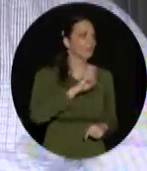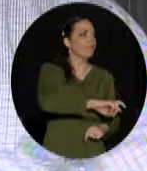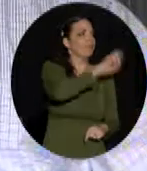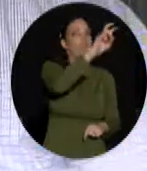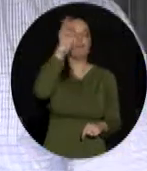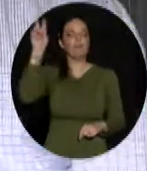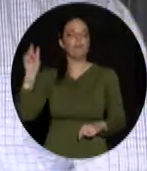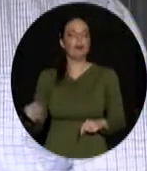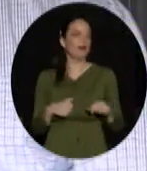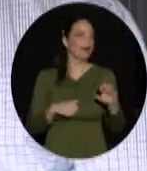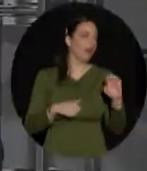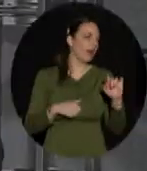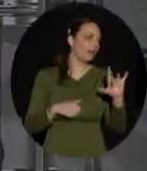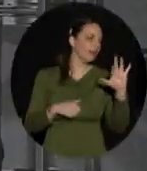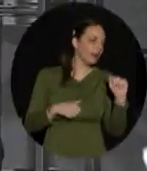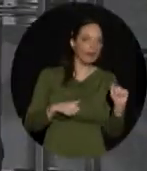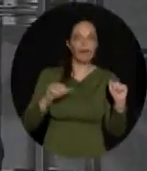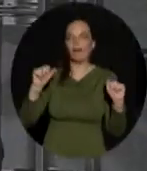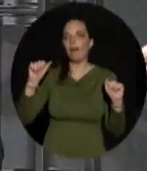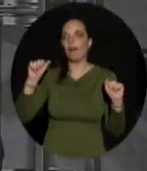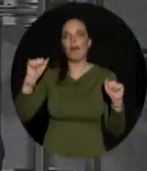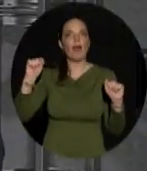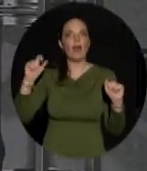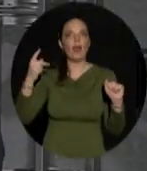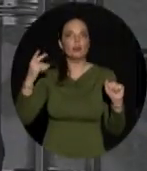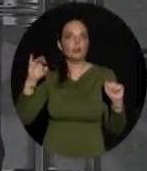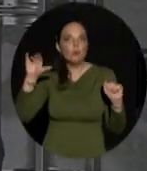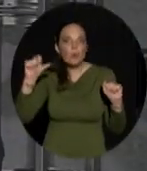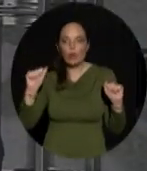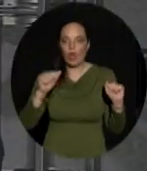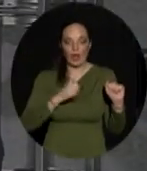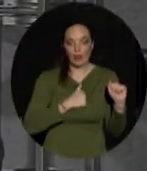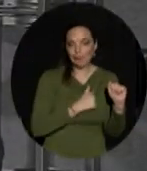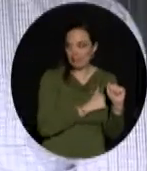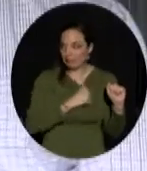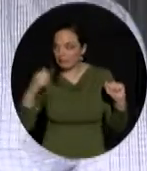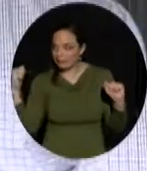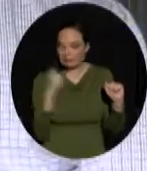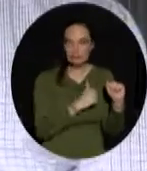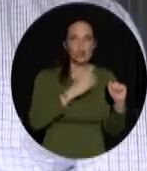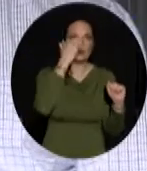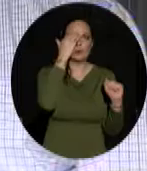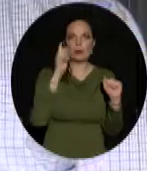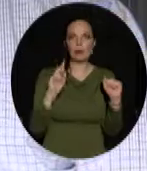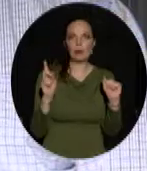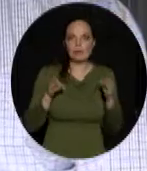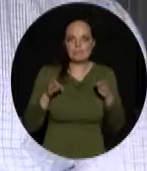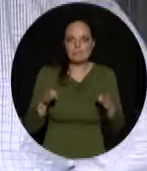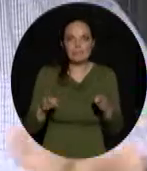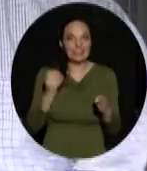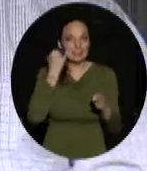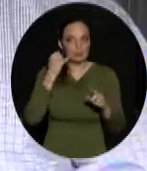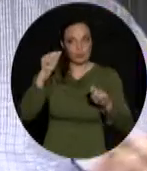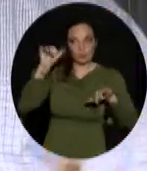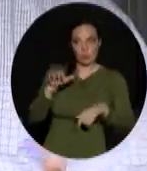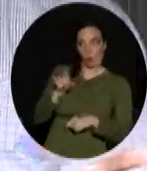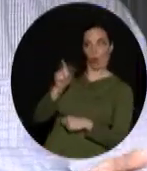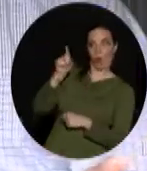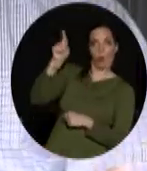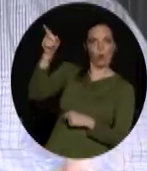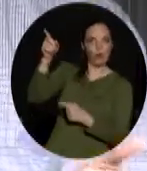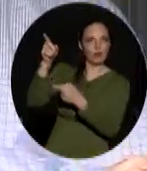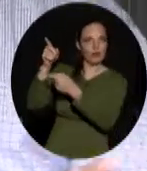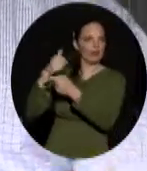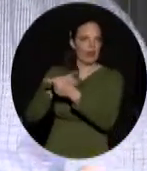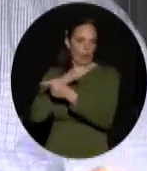to Ashtabula, and so driving those roads in between, making sure that you know where you're getting into. If it's going to be snowing in an area where you're